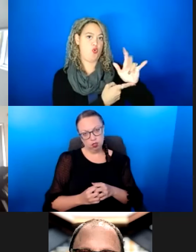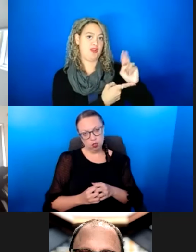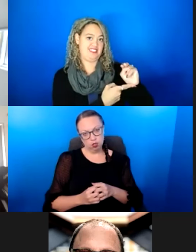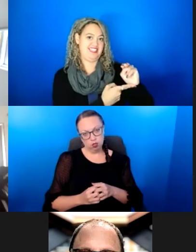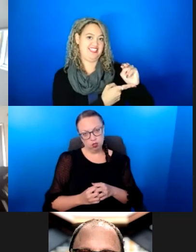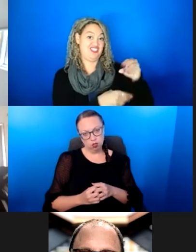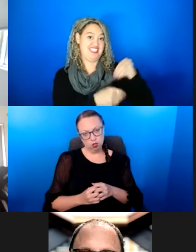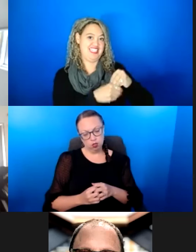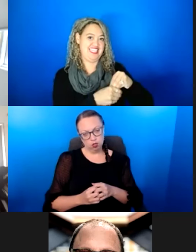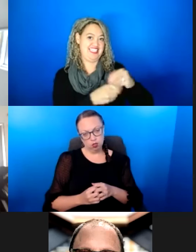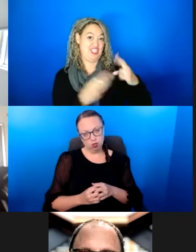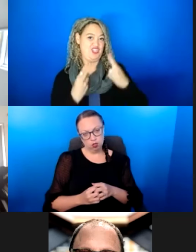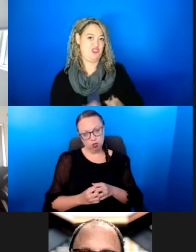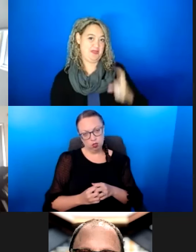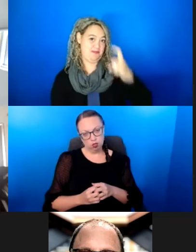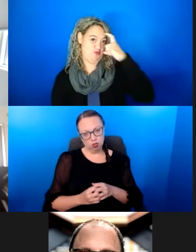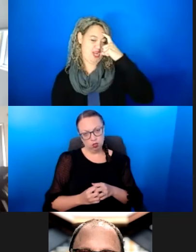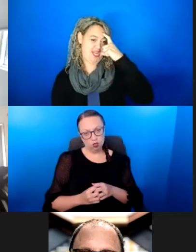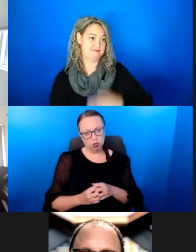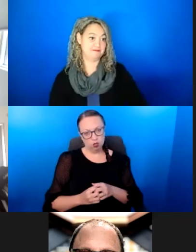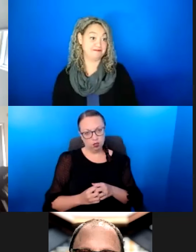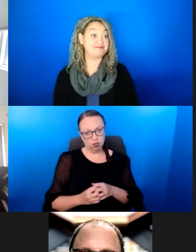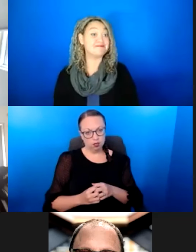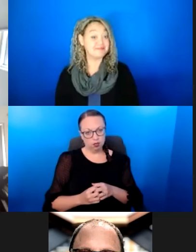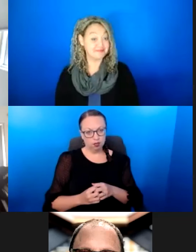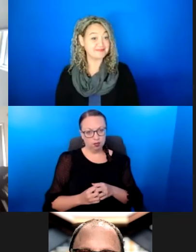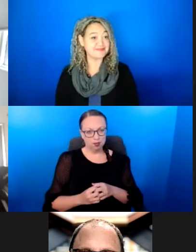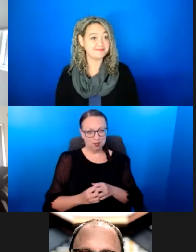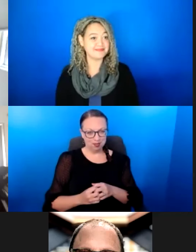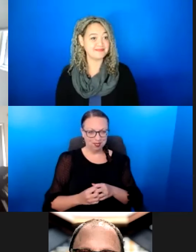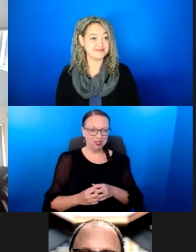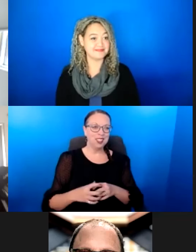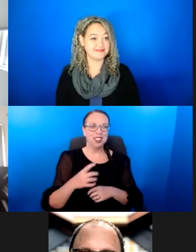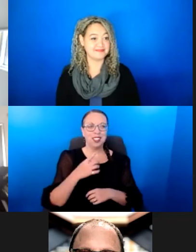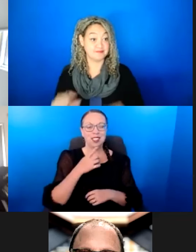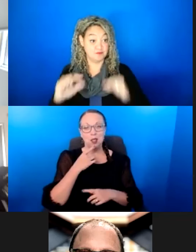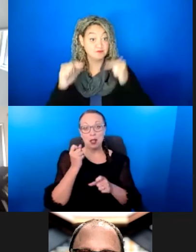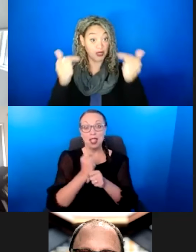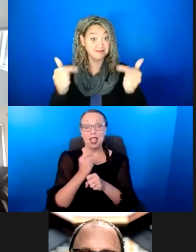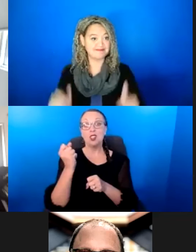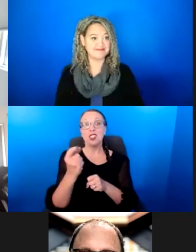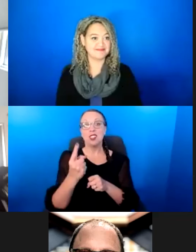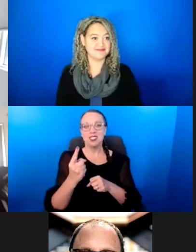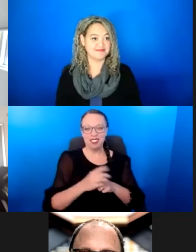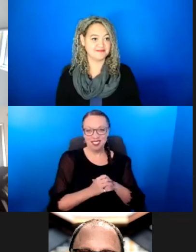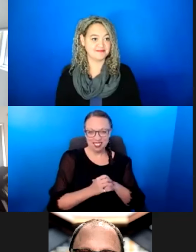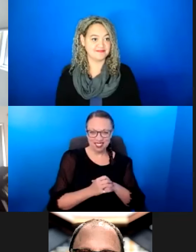brain. So next Awesome. year. Can't wait to hear about it.